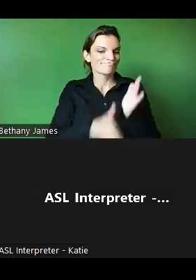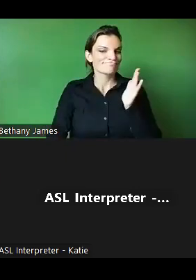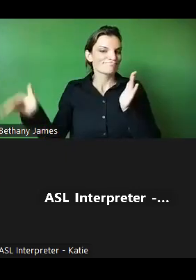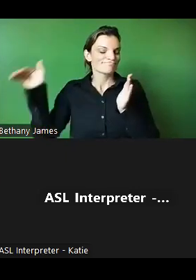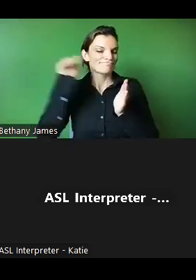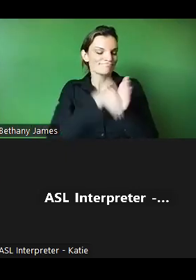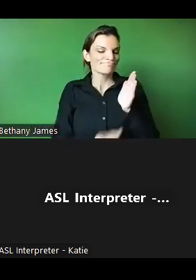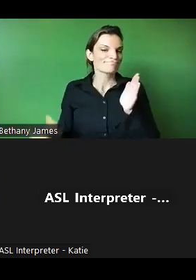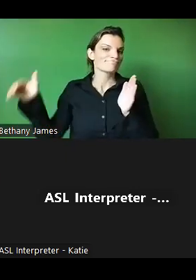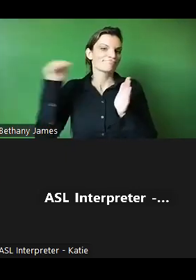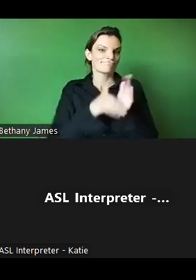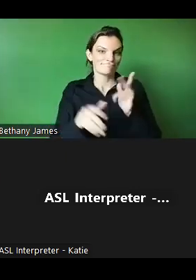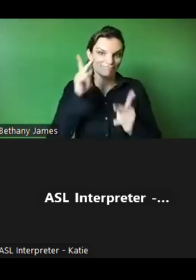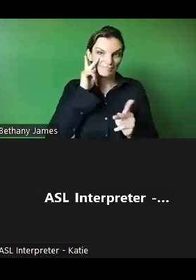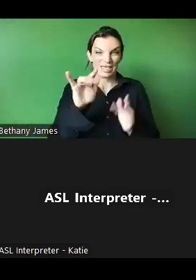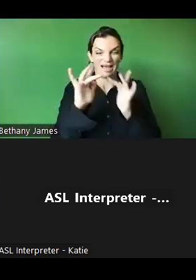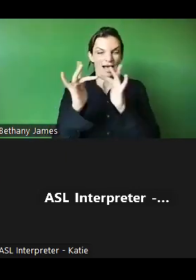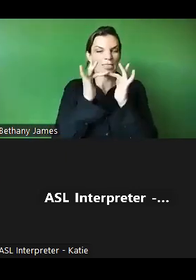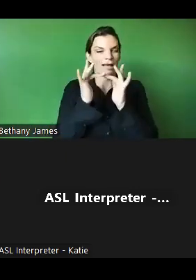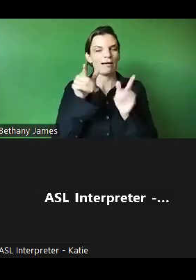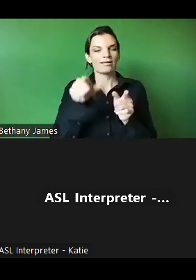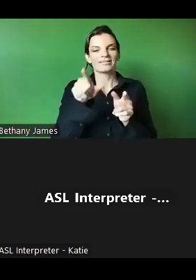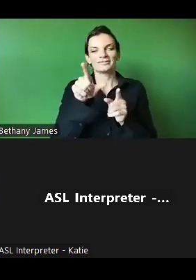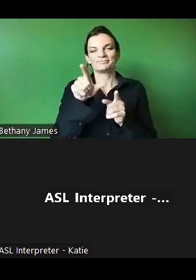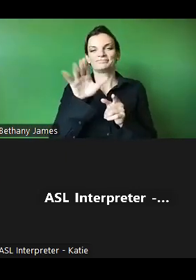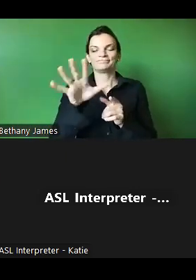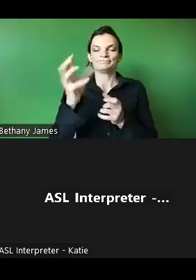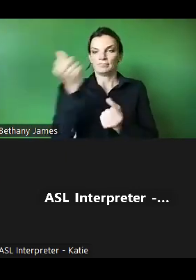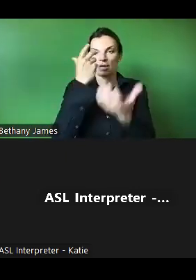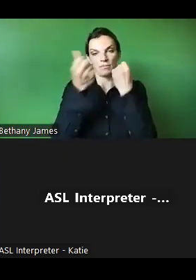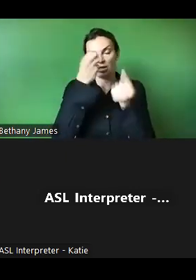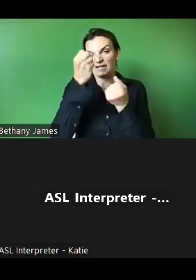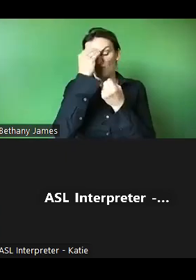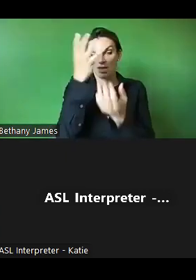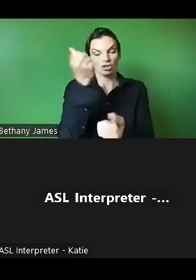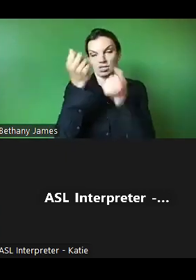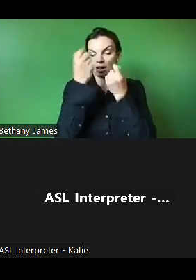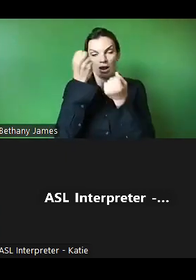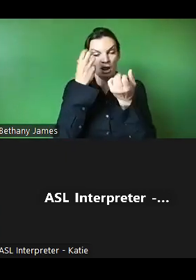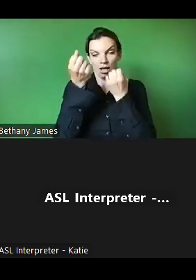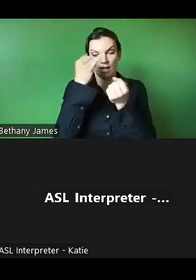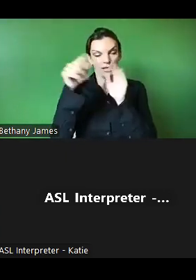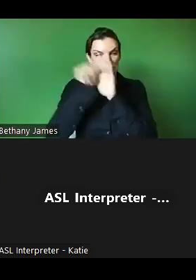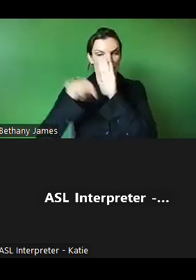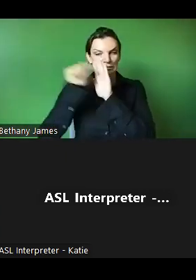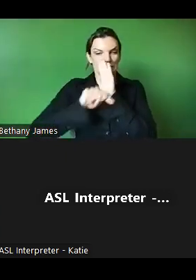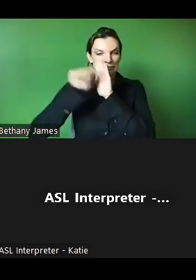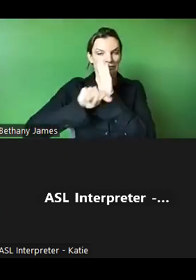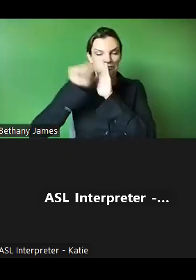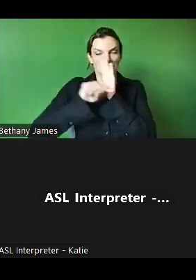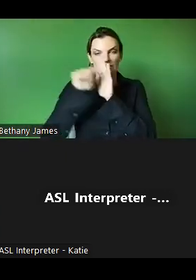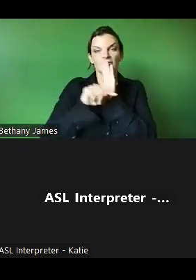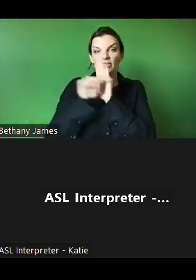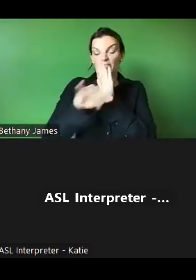immersed in that online culture that is promoting all of those ideas